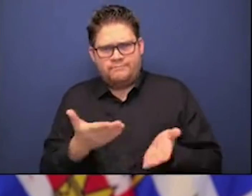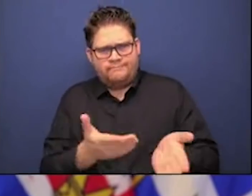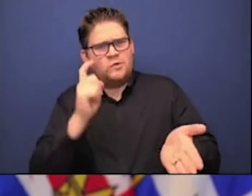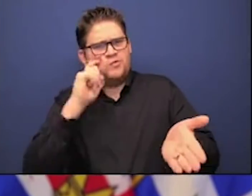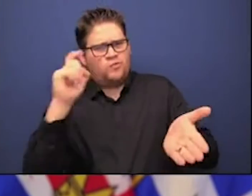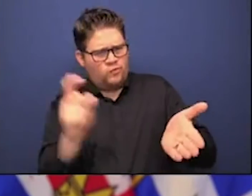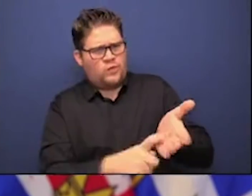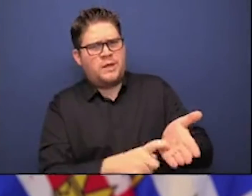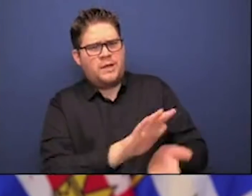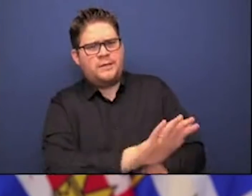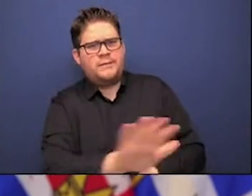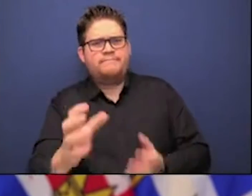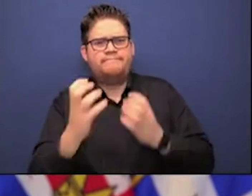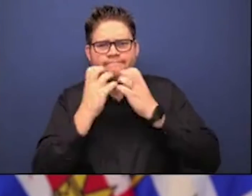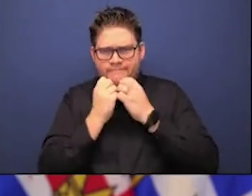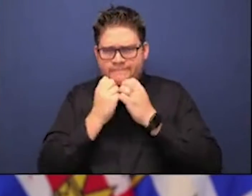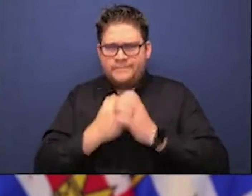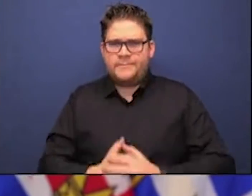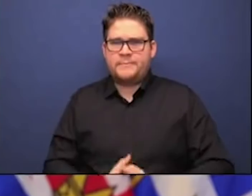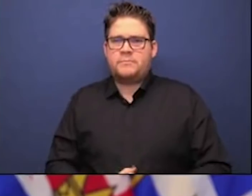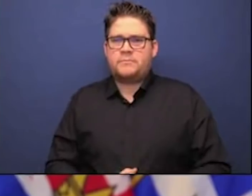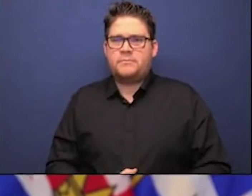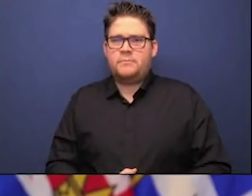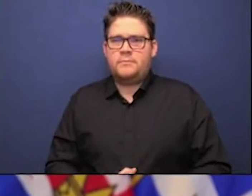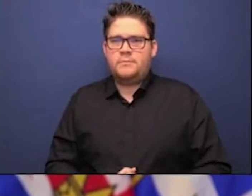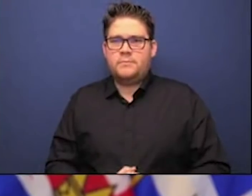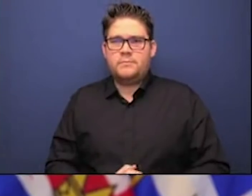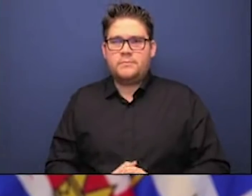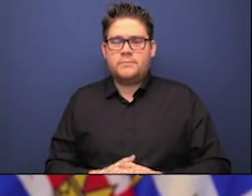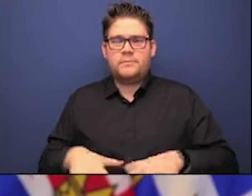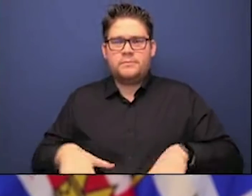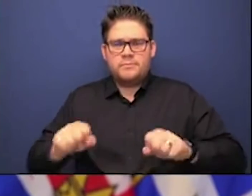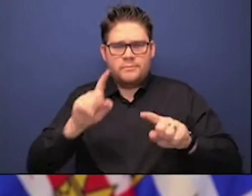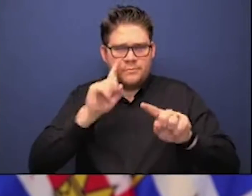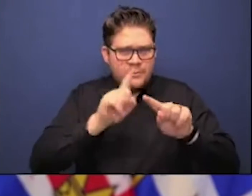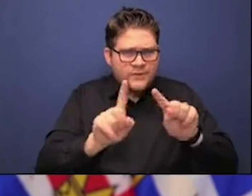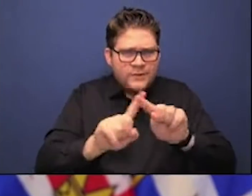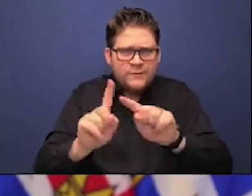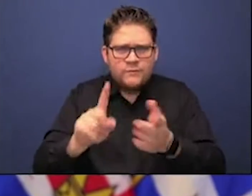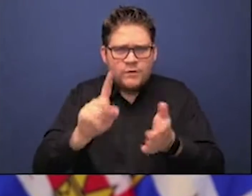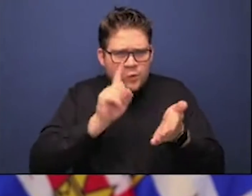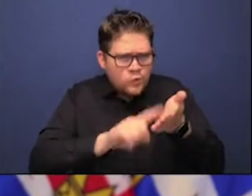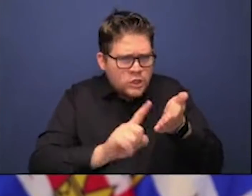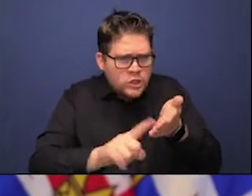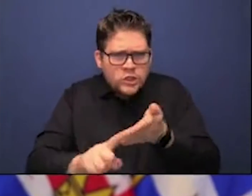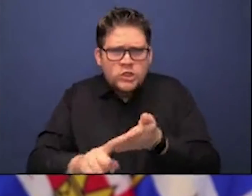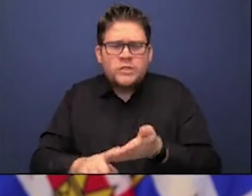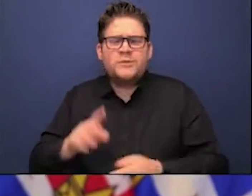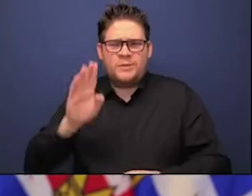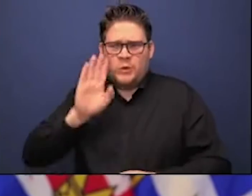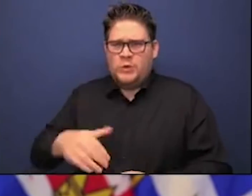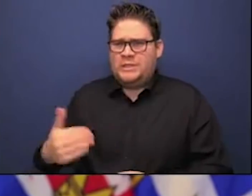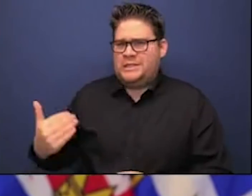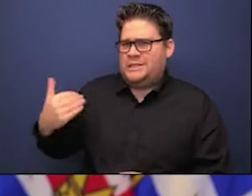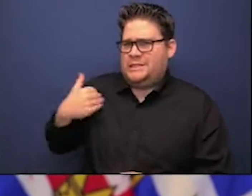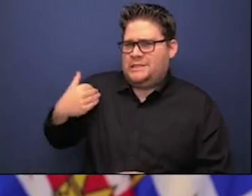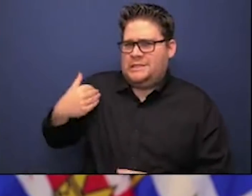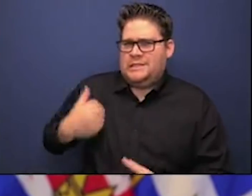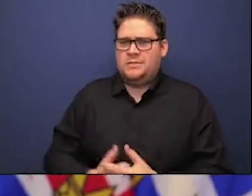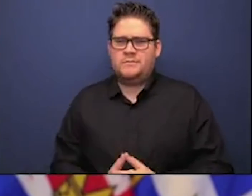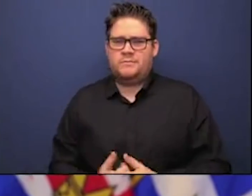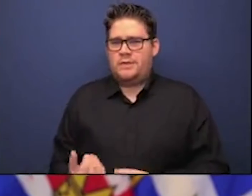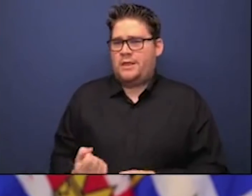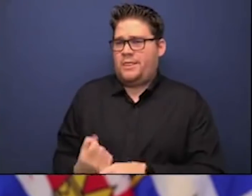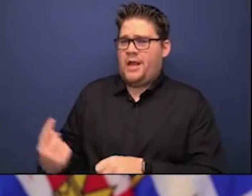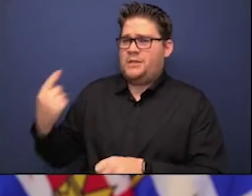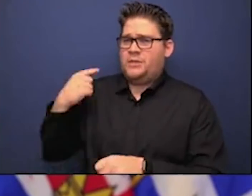know from the surveys that we've done that it was very disruptive, not just for students, but for families and for educators when